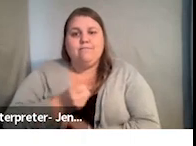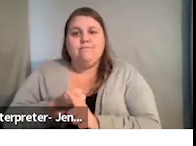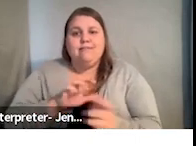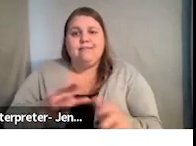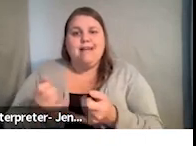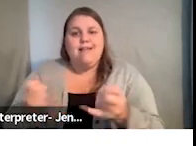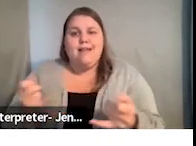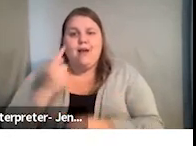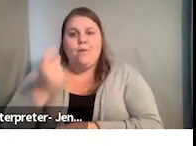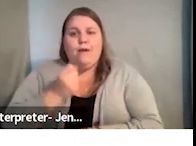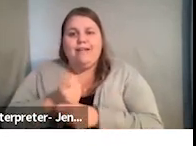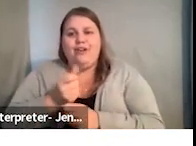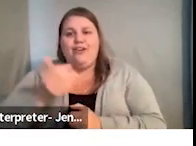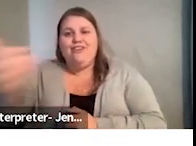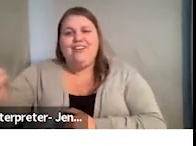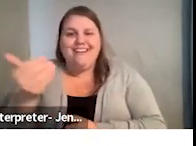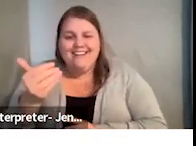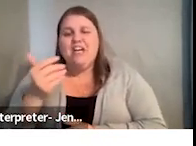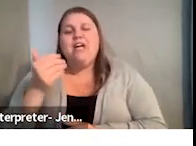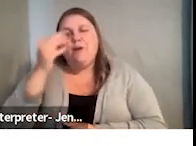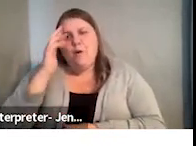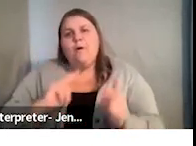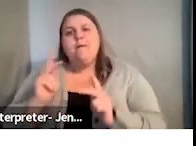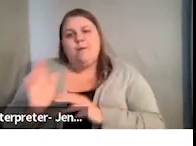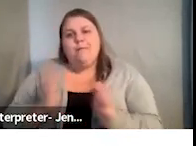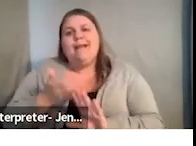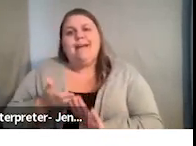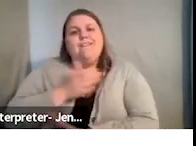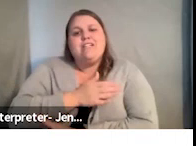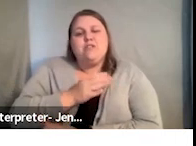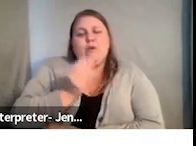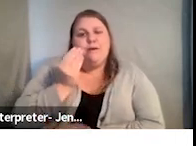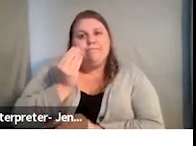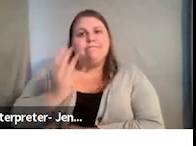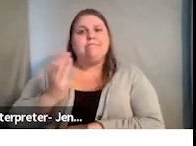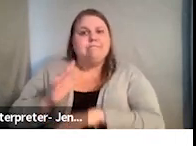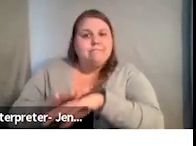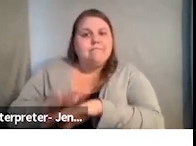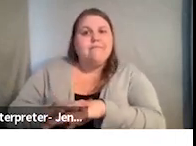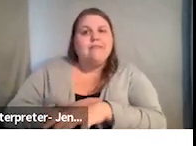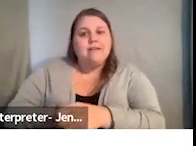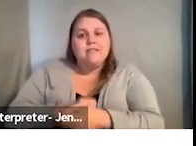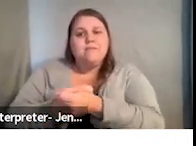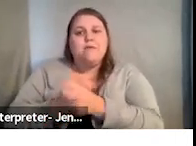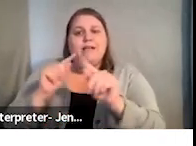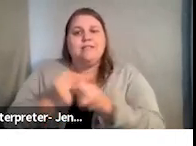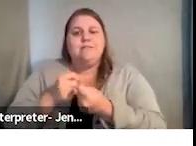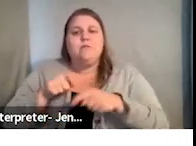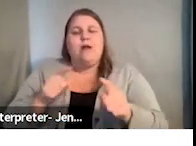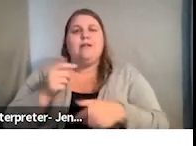deadline a year out. So we know people plan in advance. So we're really getting in there and supporting teams as they're moving forward with